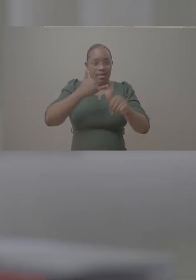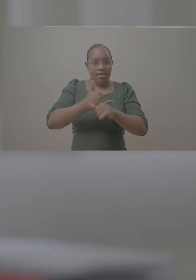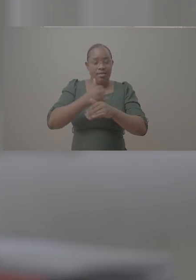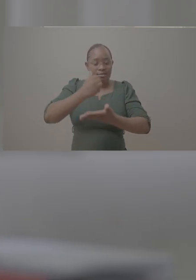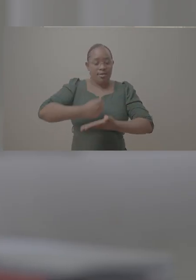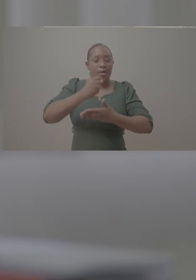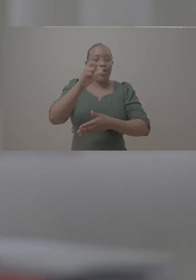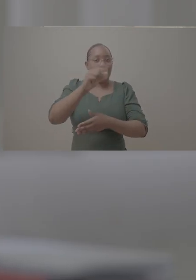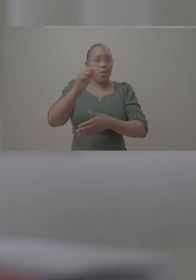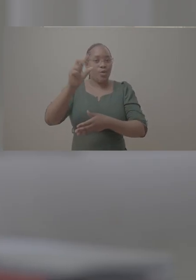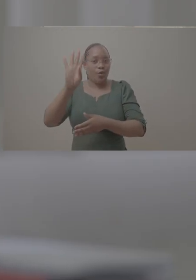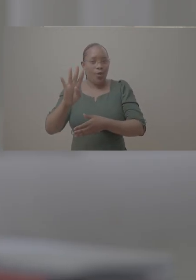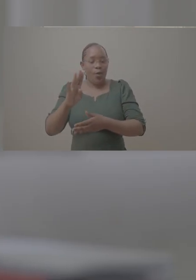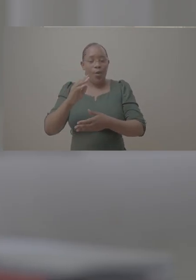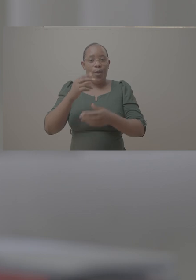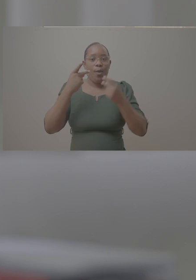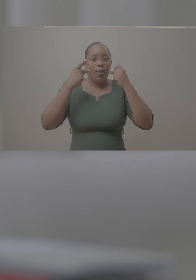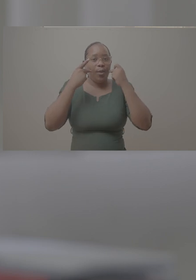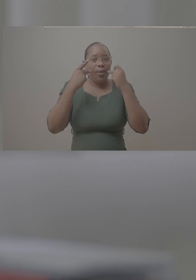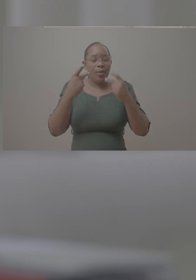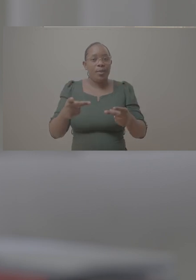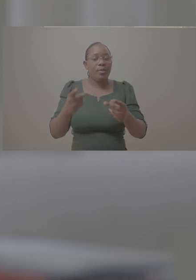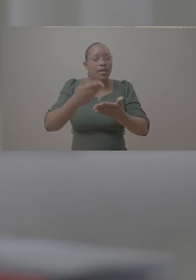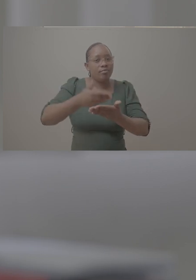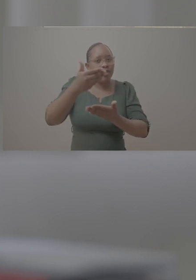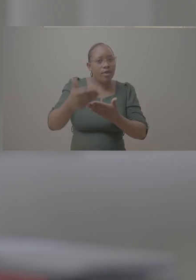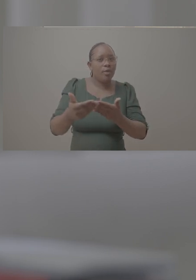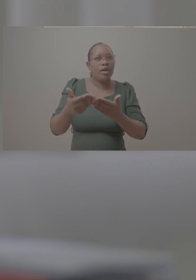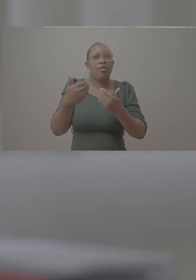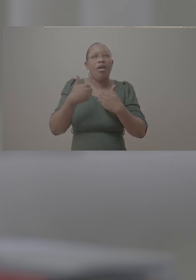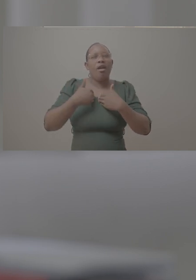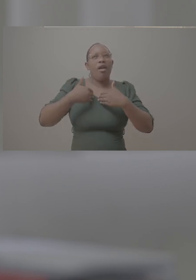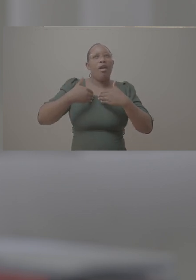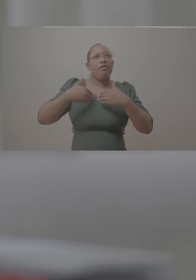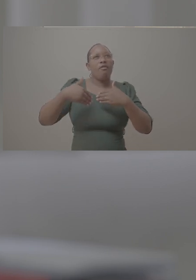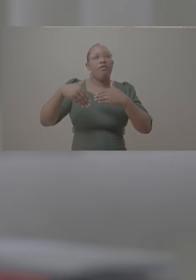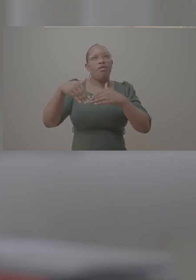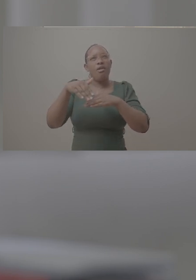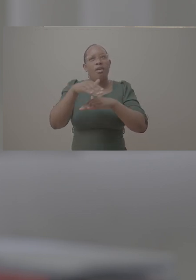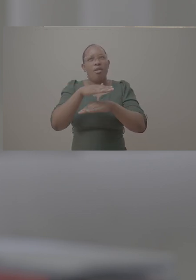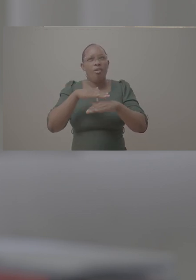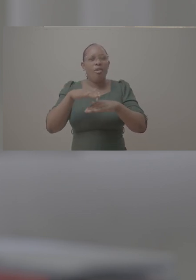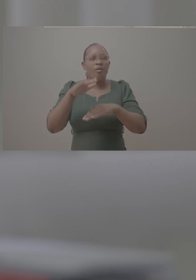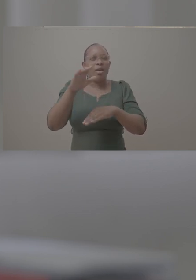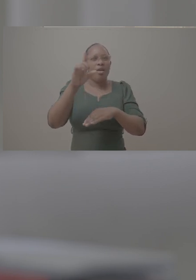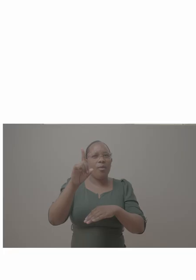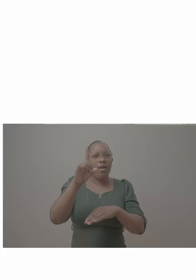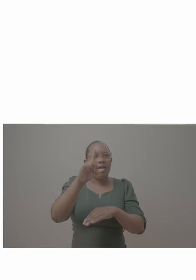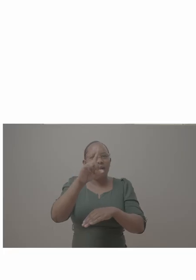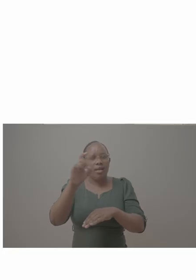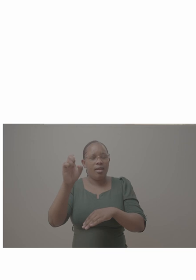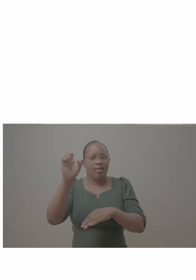budget 2024, public procurement will account for an approximate expenditure